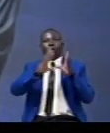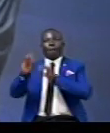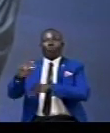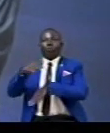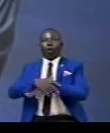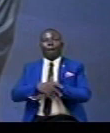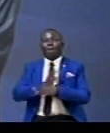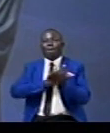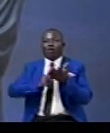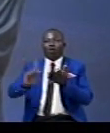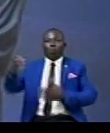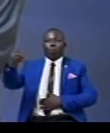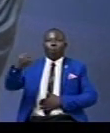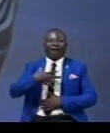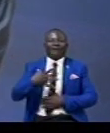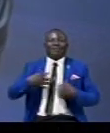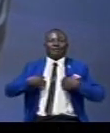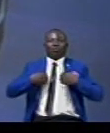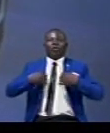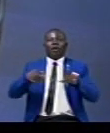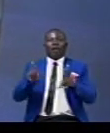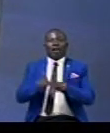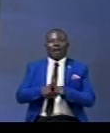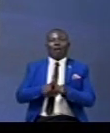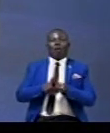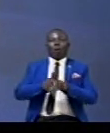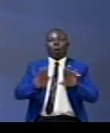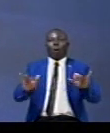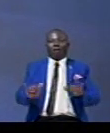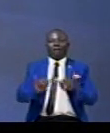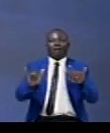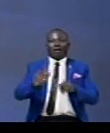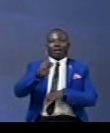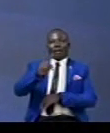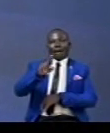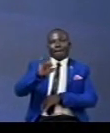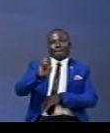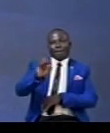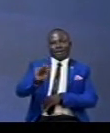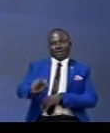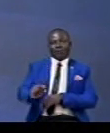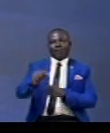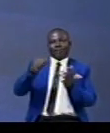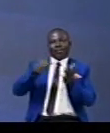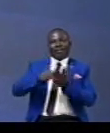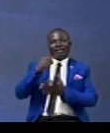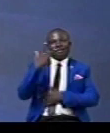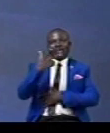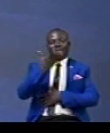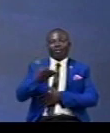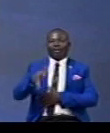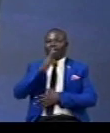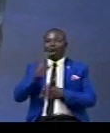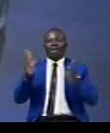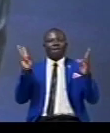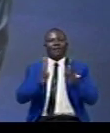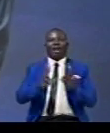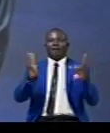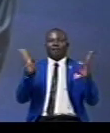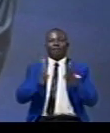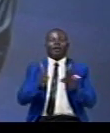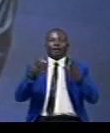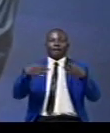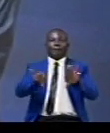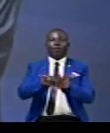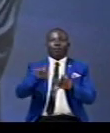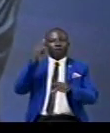linen garment like ordinary priests. These three things are very, very significant for